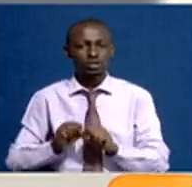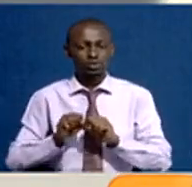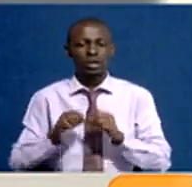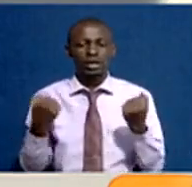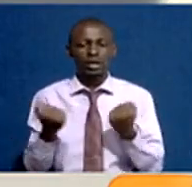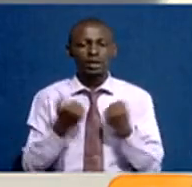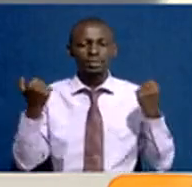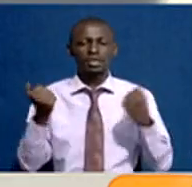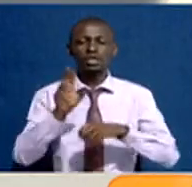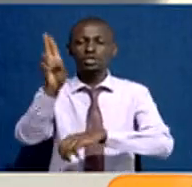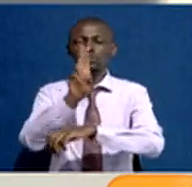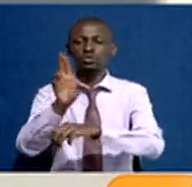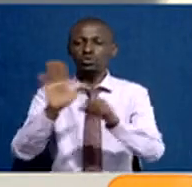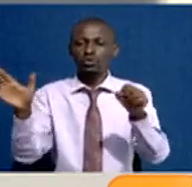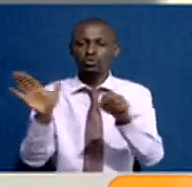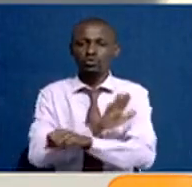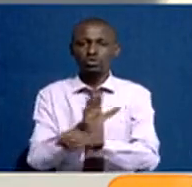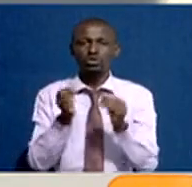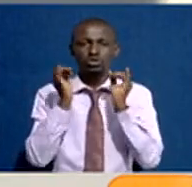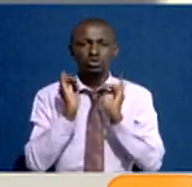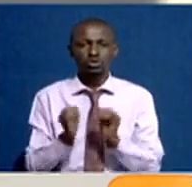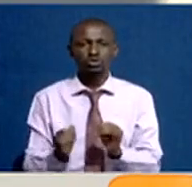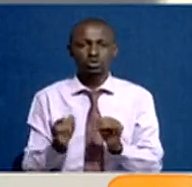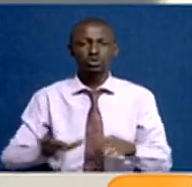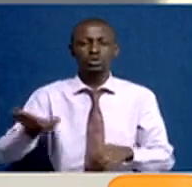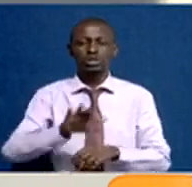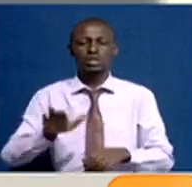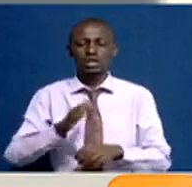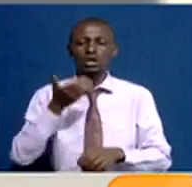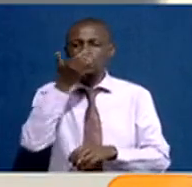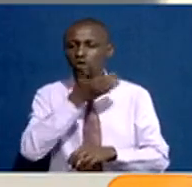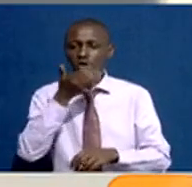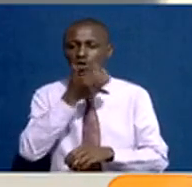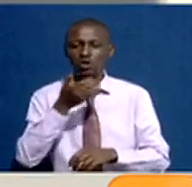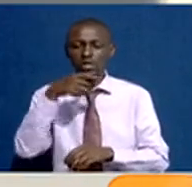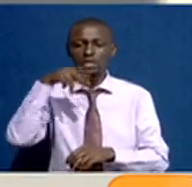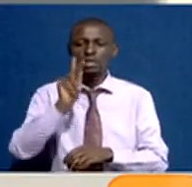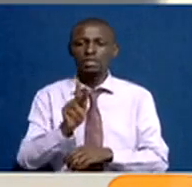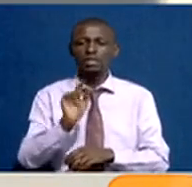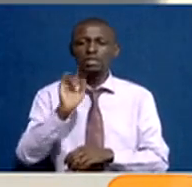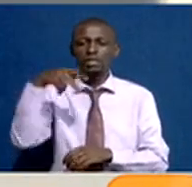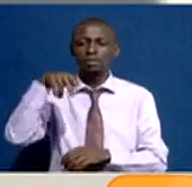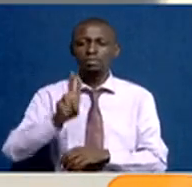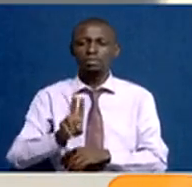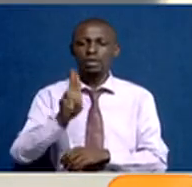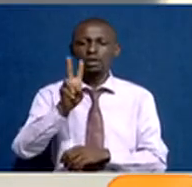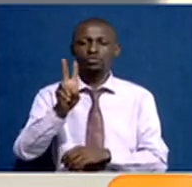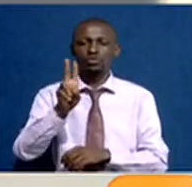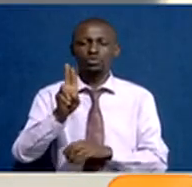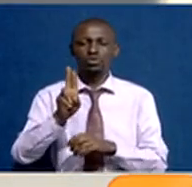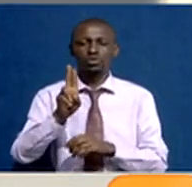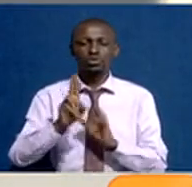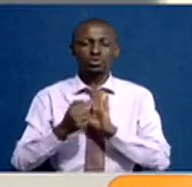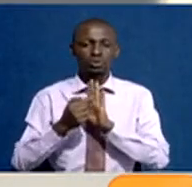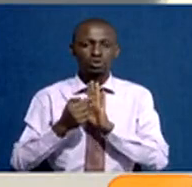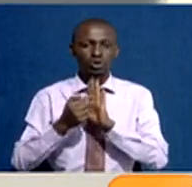see the optimum utilization of the new Kipevu Oil Terminal 2 and positioning of Kenya as a premium trading hub for